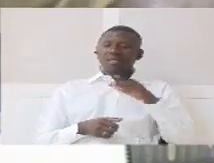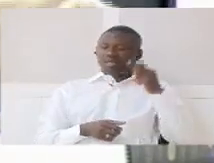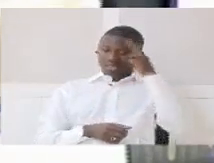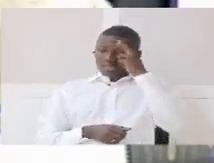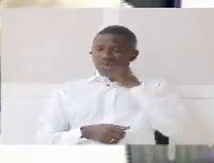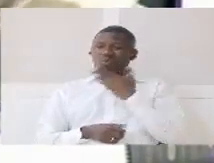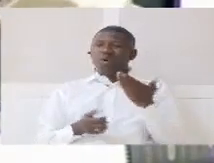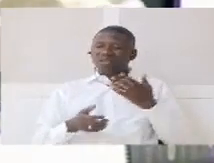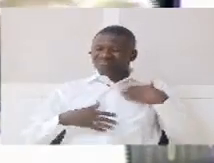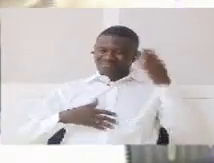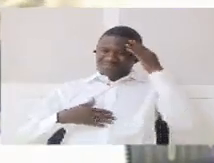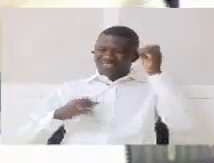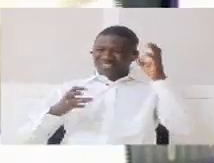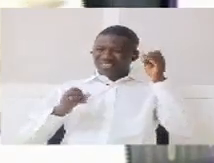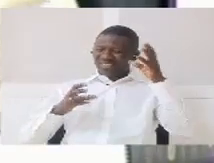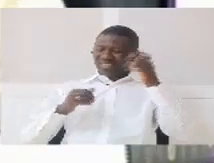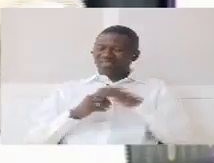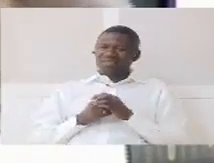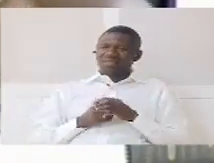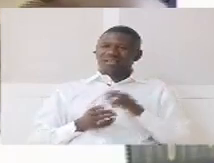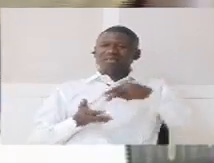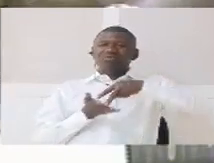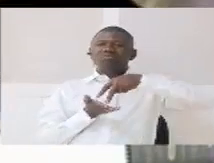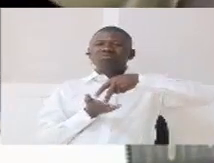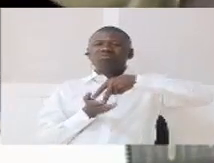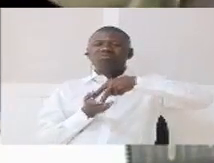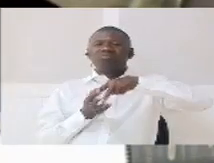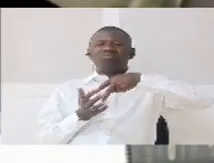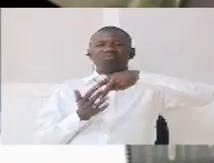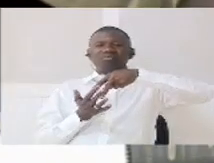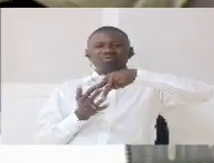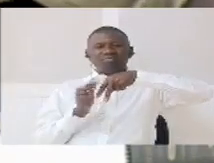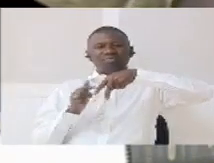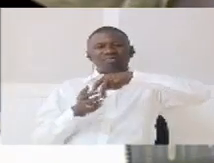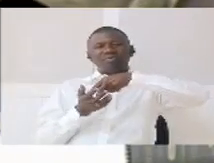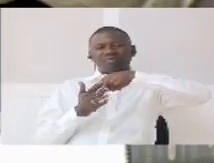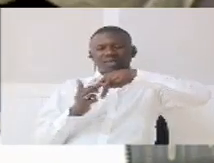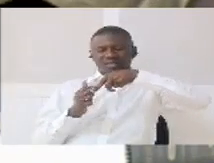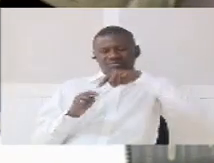the delicacy, because swollen food shot leading to the swelling of their feet.